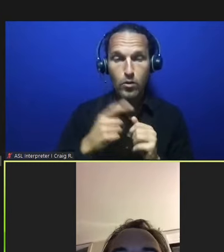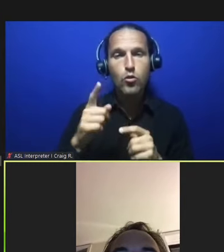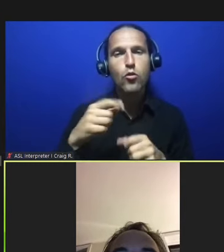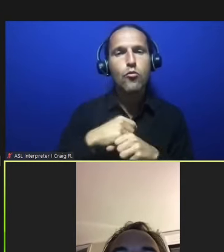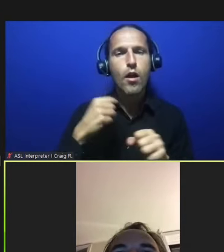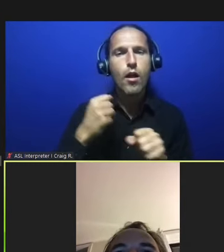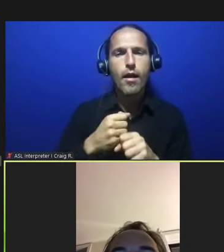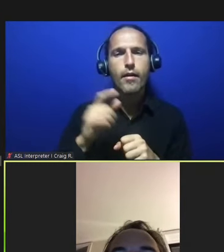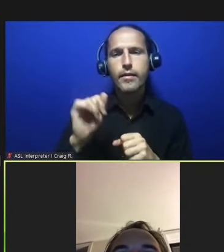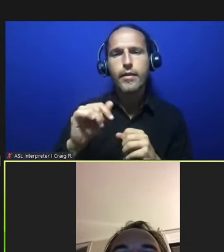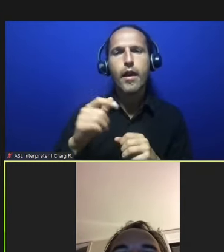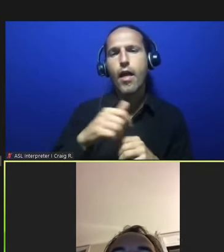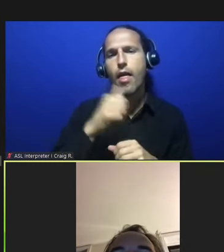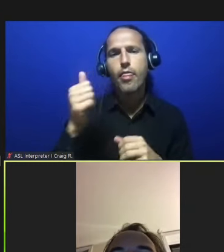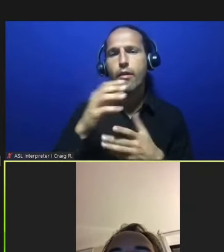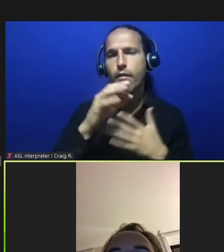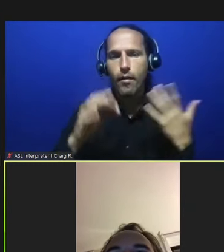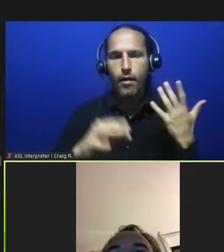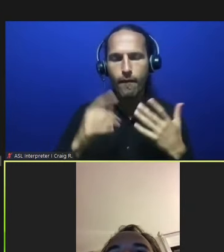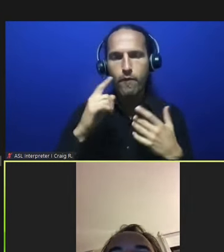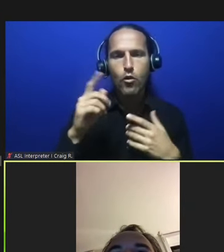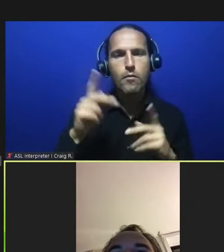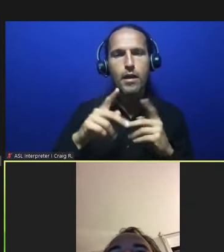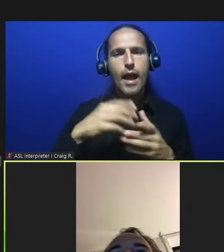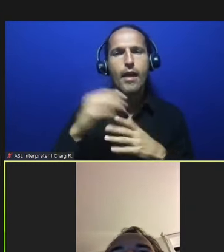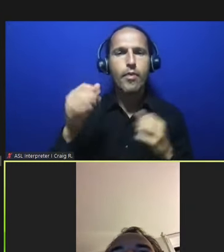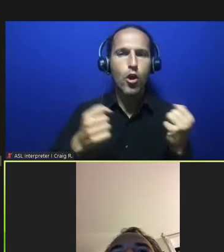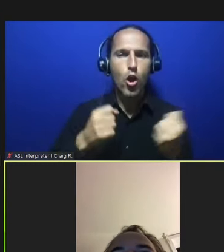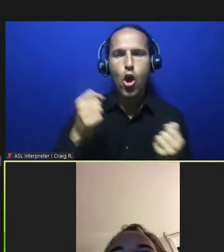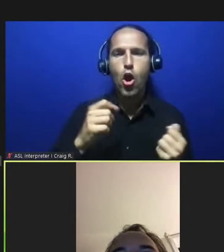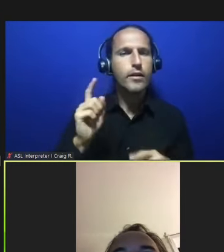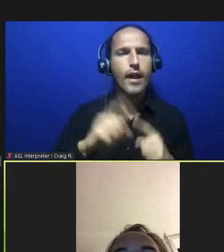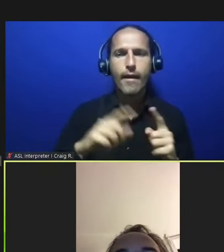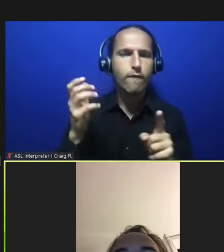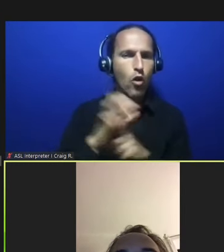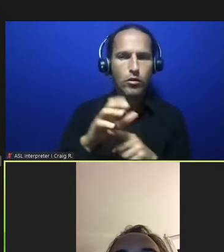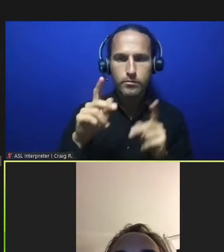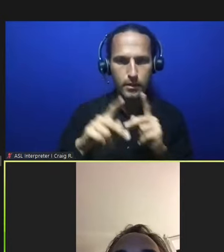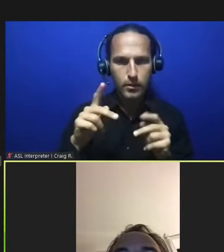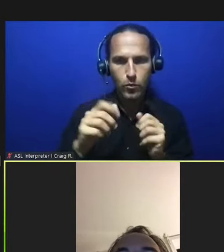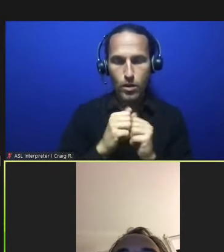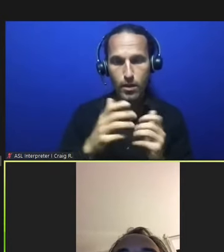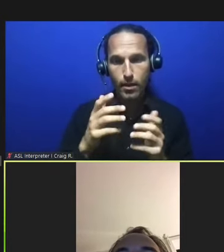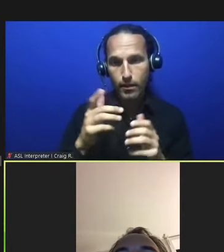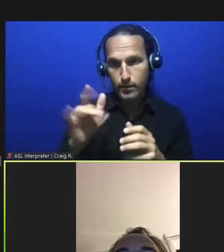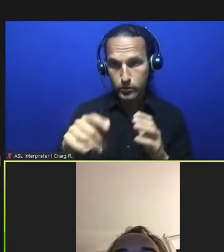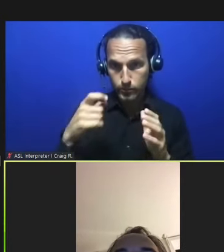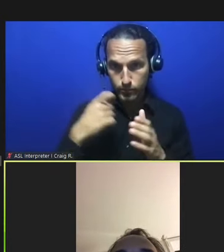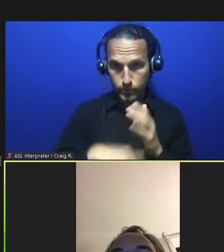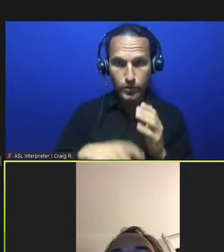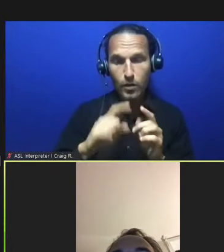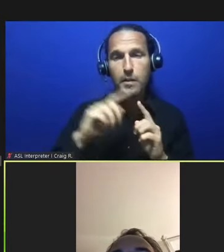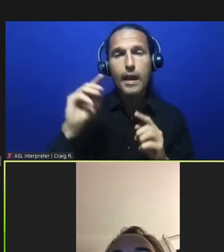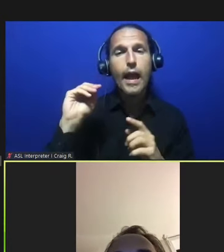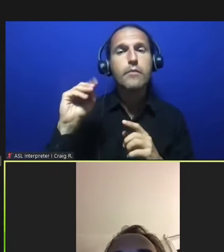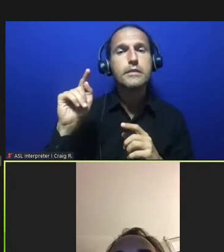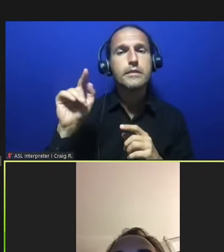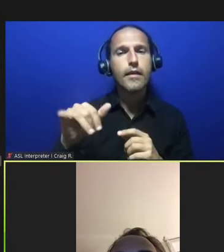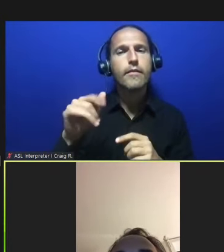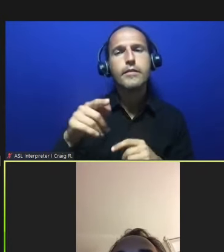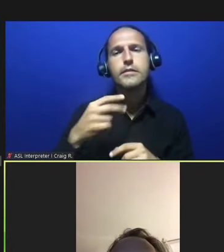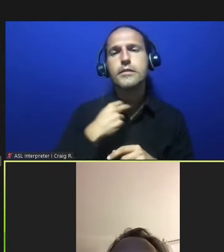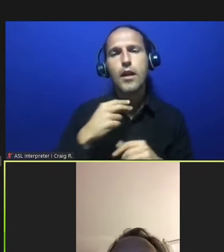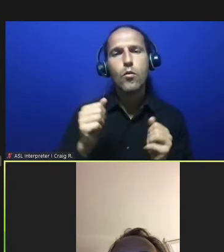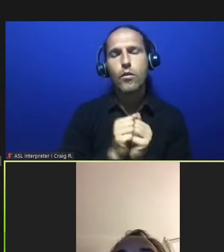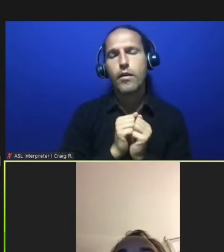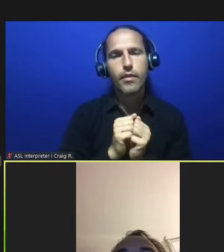a superior alternative to get people out of their cars. We can't force people out with tolls. But sadly, MTA has backed itself into